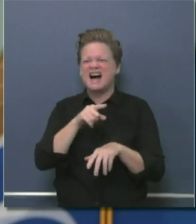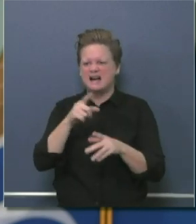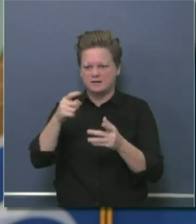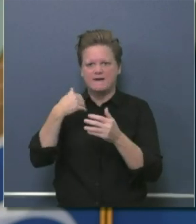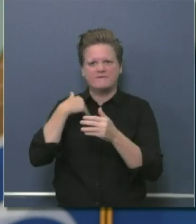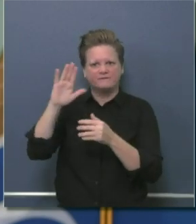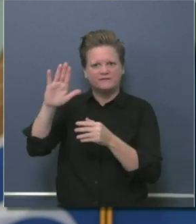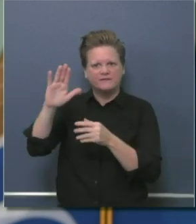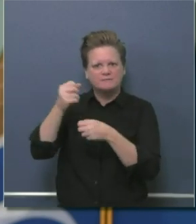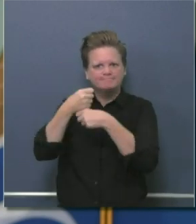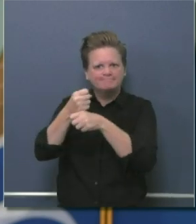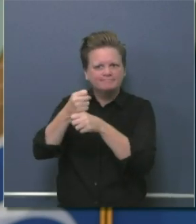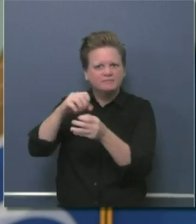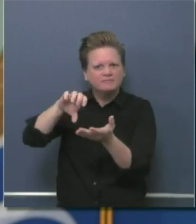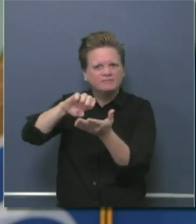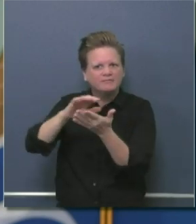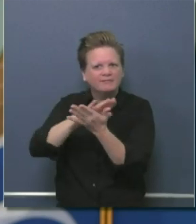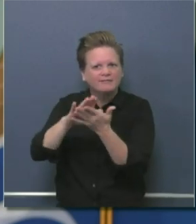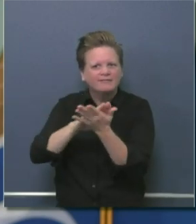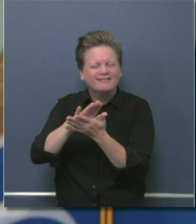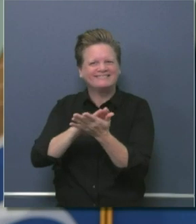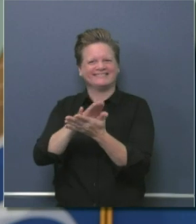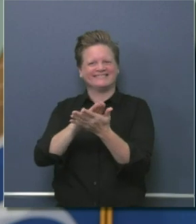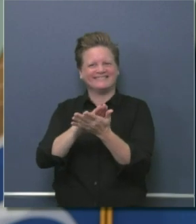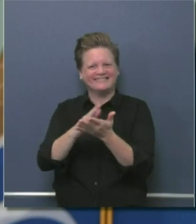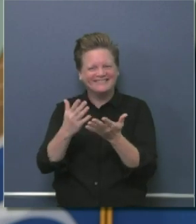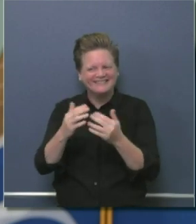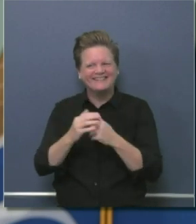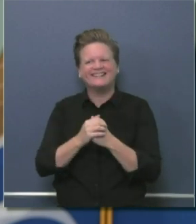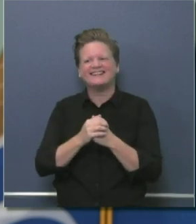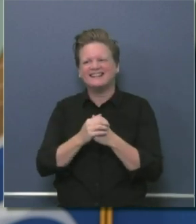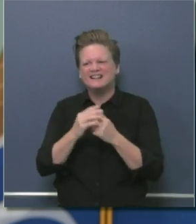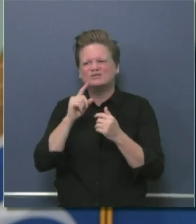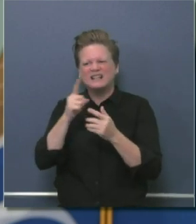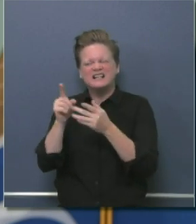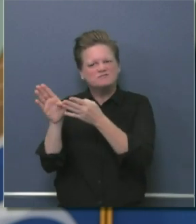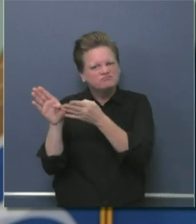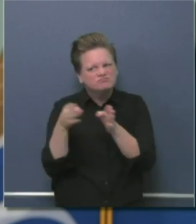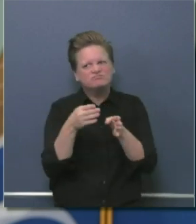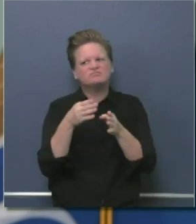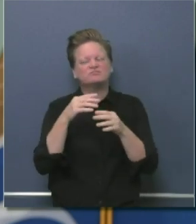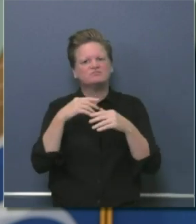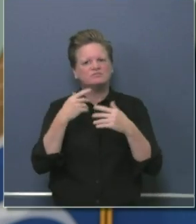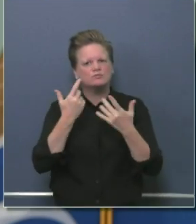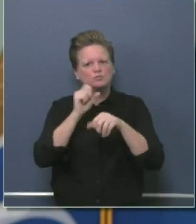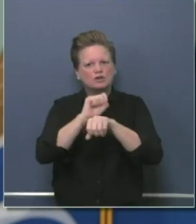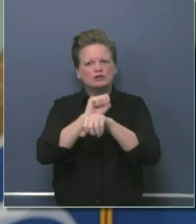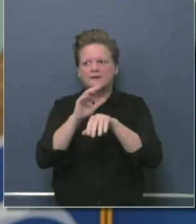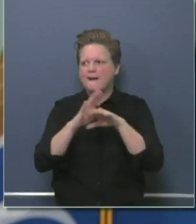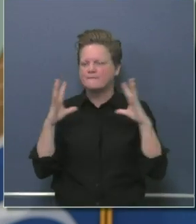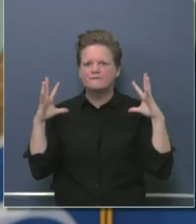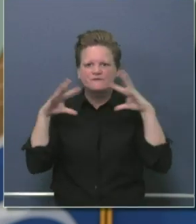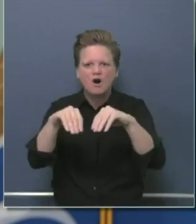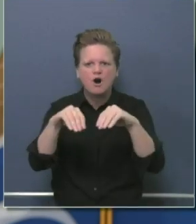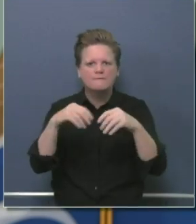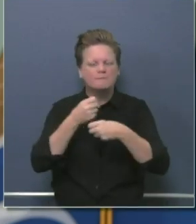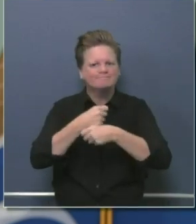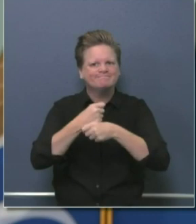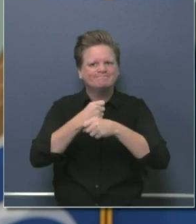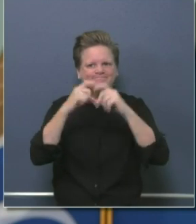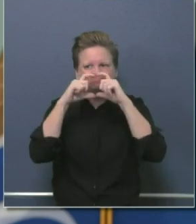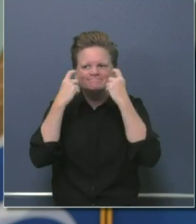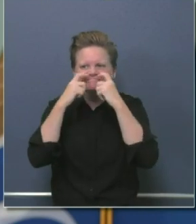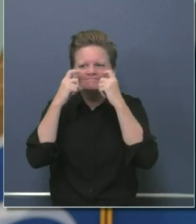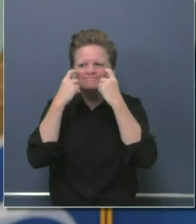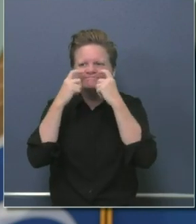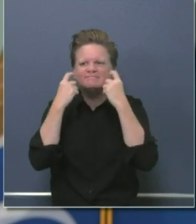as examples of some of the manufacturing that may not have been highlighted. A wonderful company up in Sonoma doing the same. St. John's Knits, they're